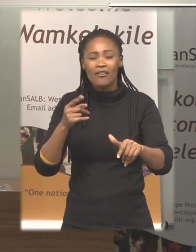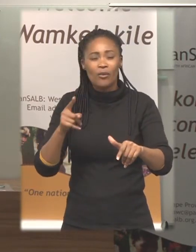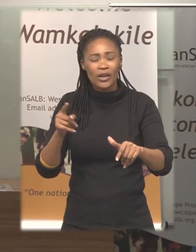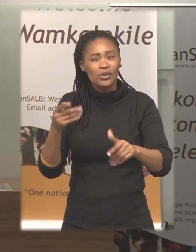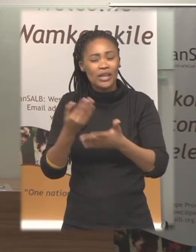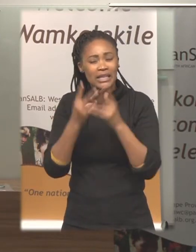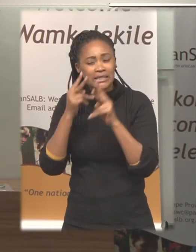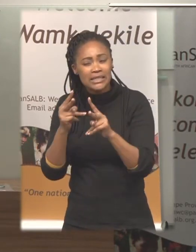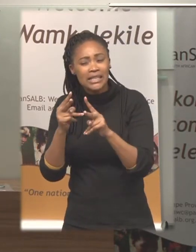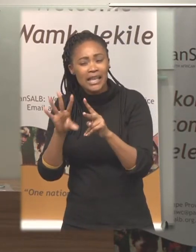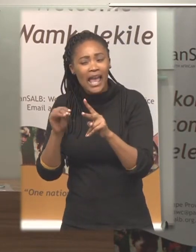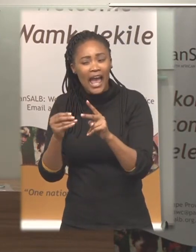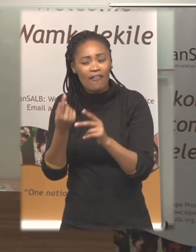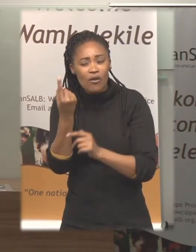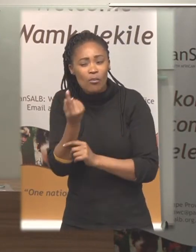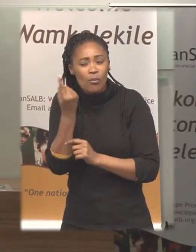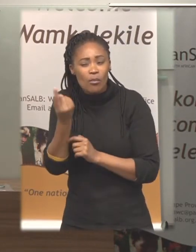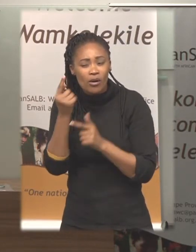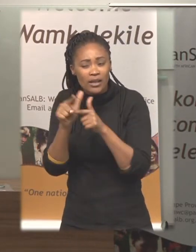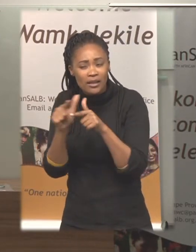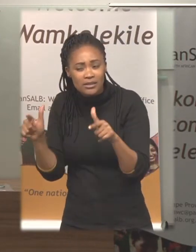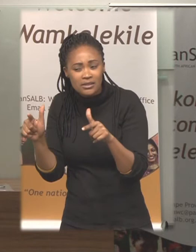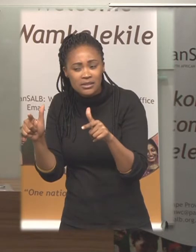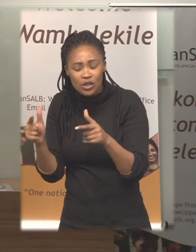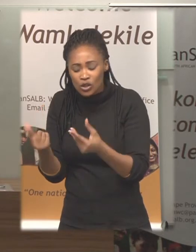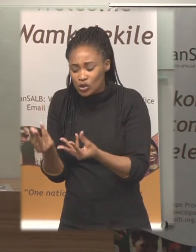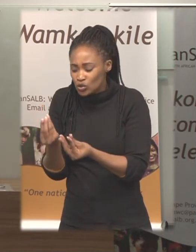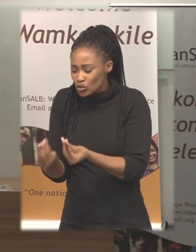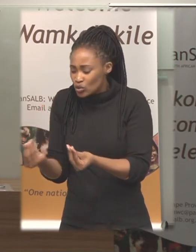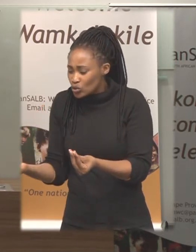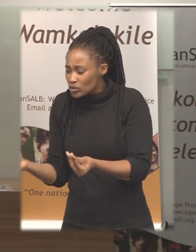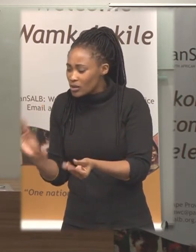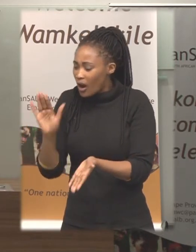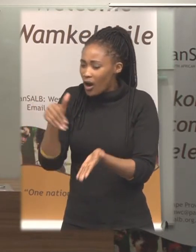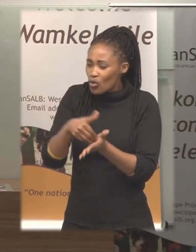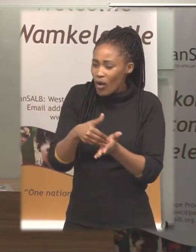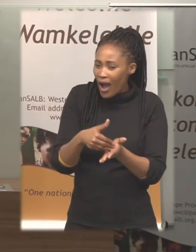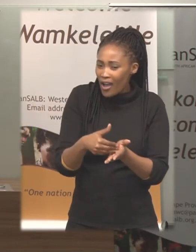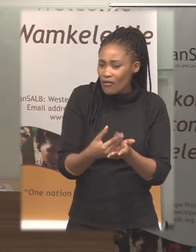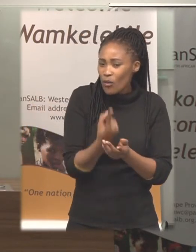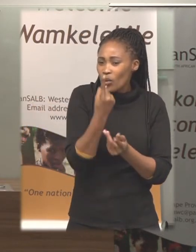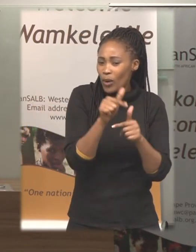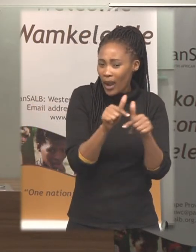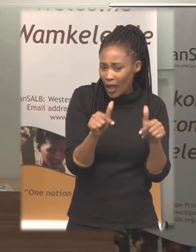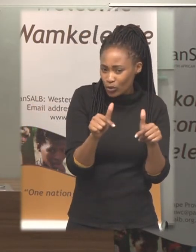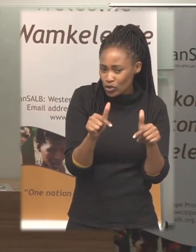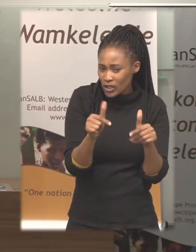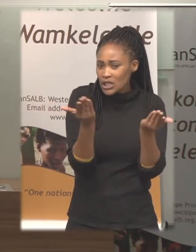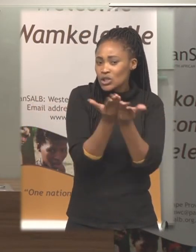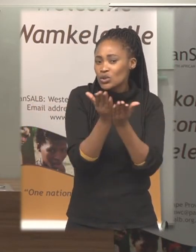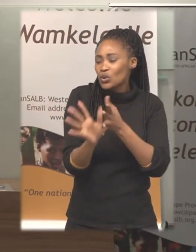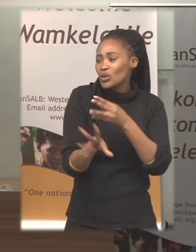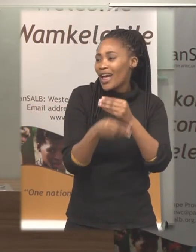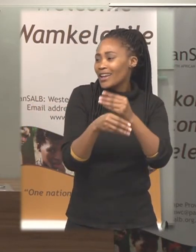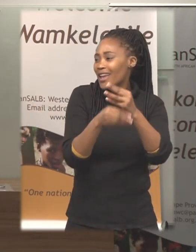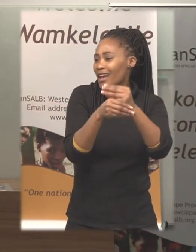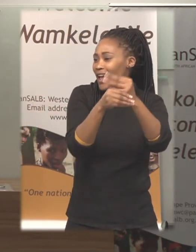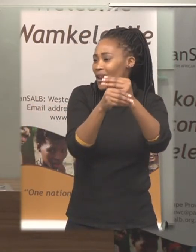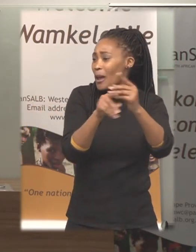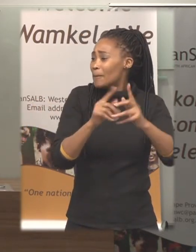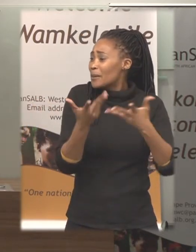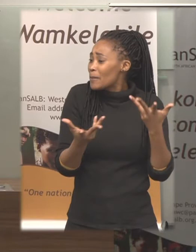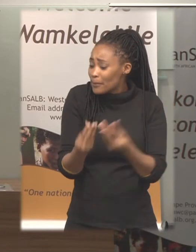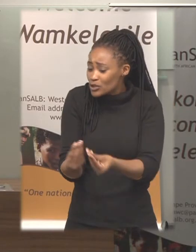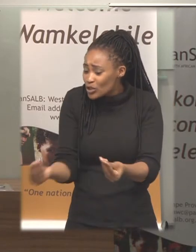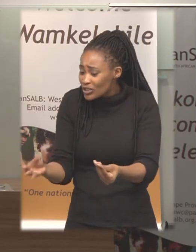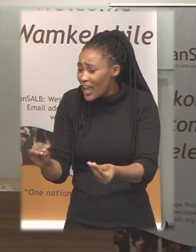monolingual ideologies in there, the idea that children come with one and then they add on at school, when in fact children might be coming with more